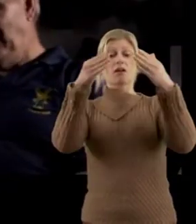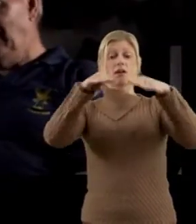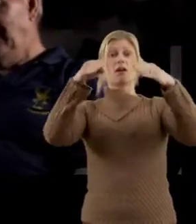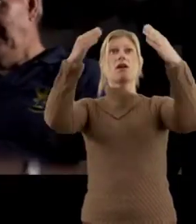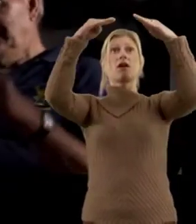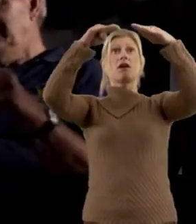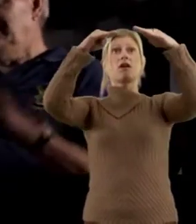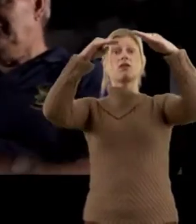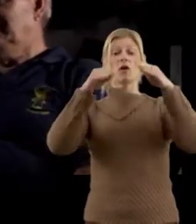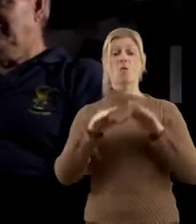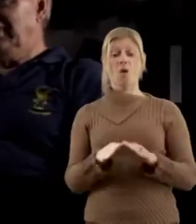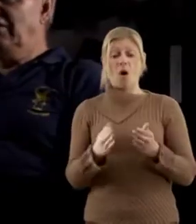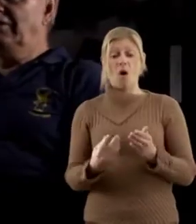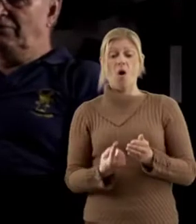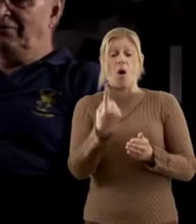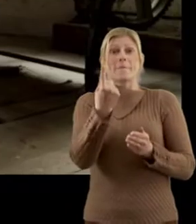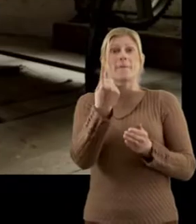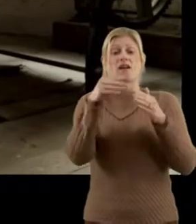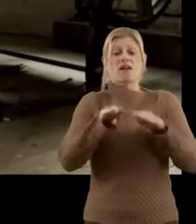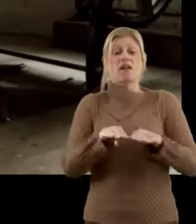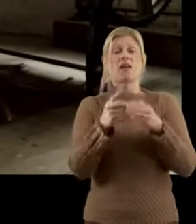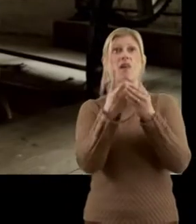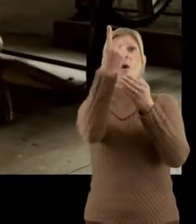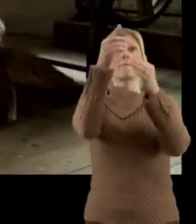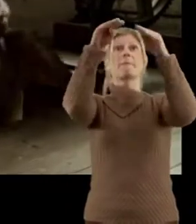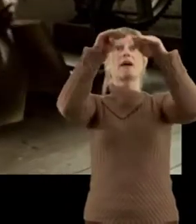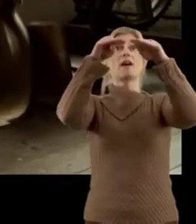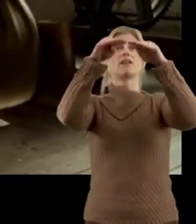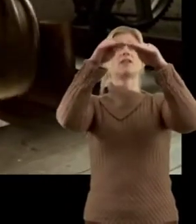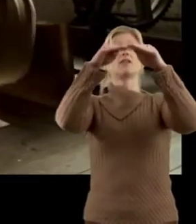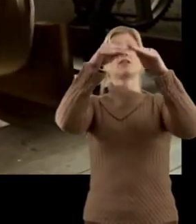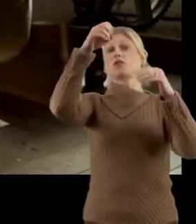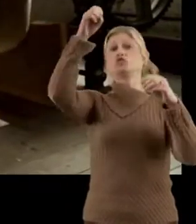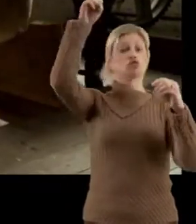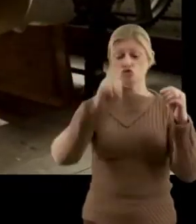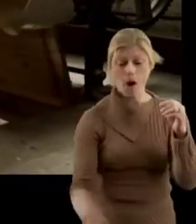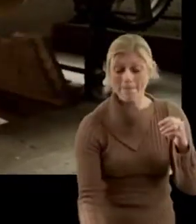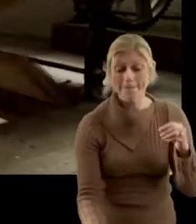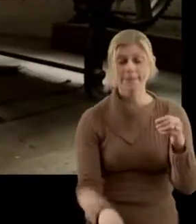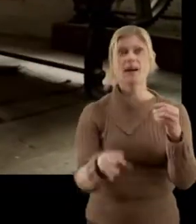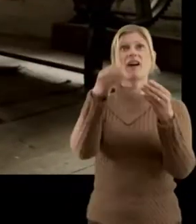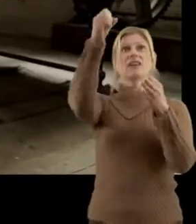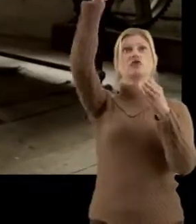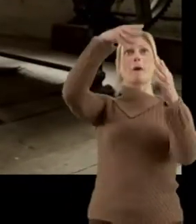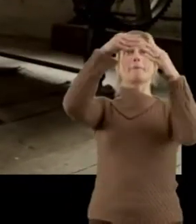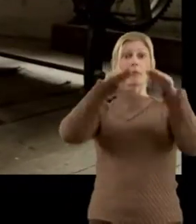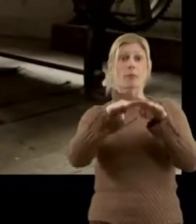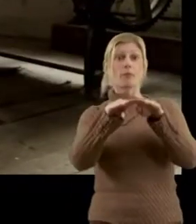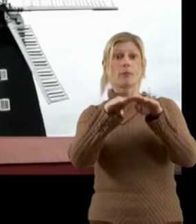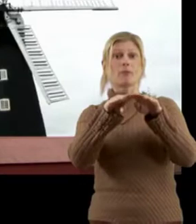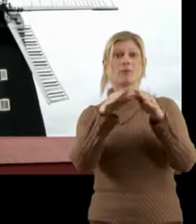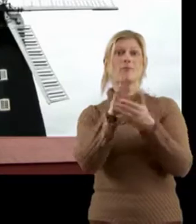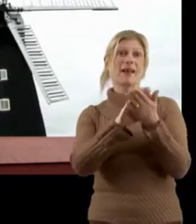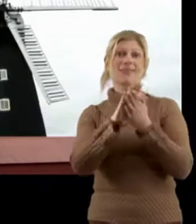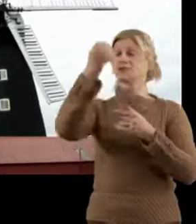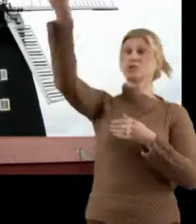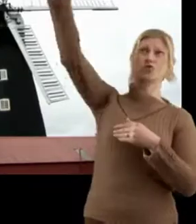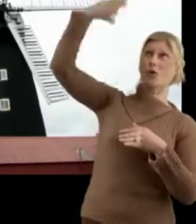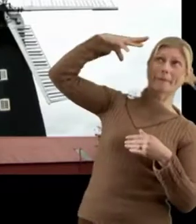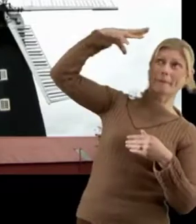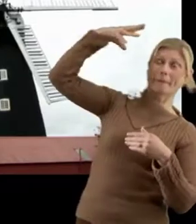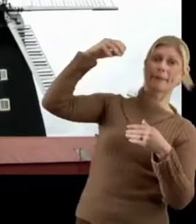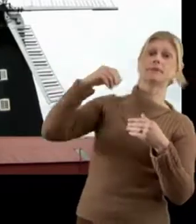one floor to another. It'll only drop up the height of a floor. The idea was it didn't drop on your head then.